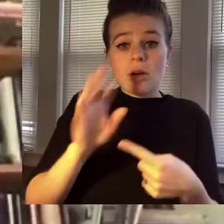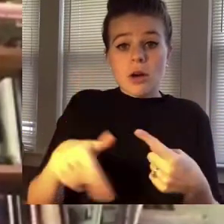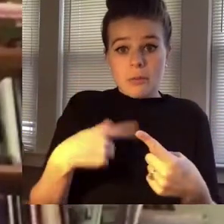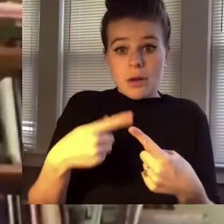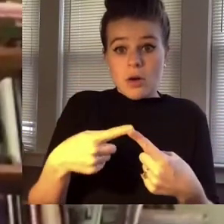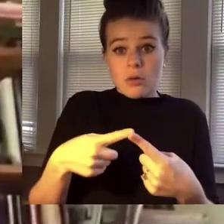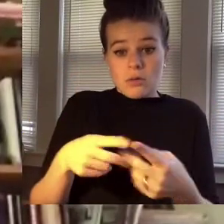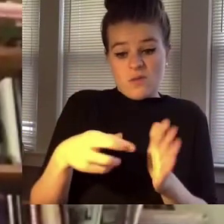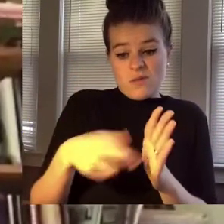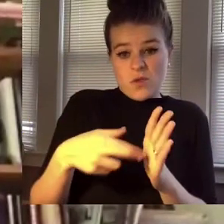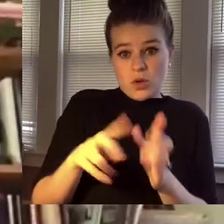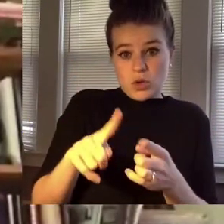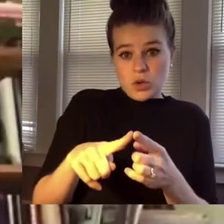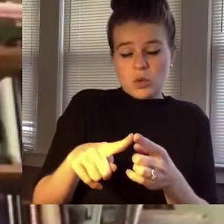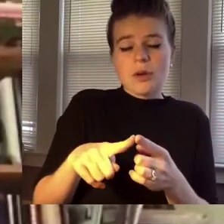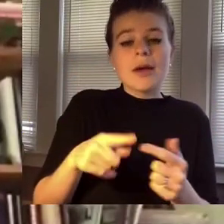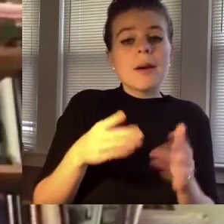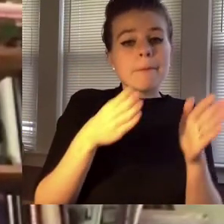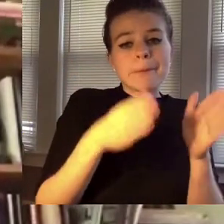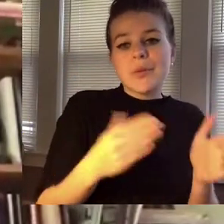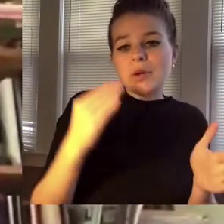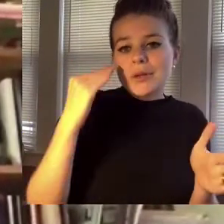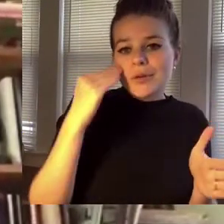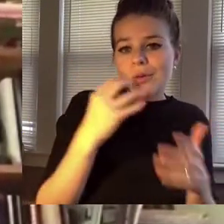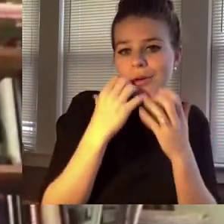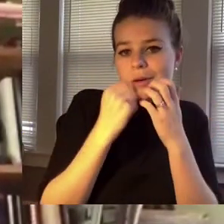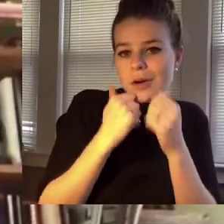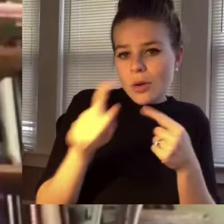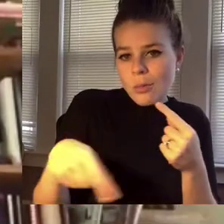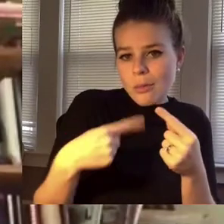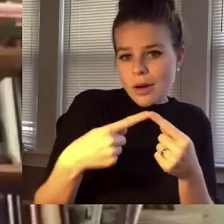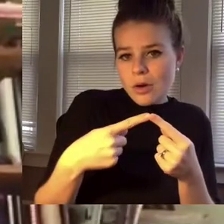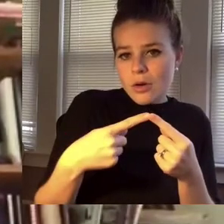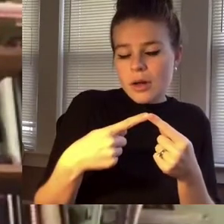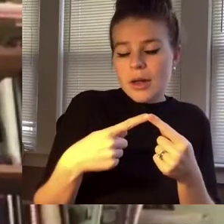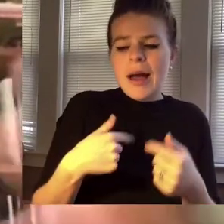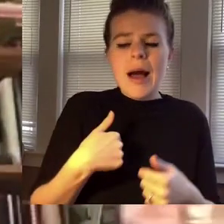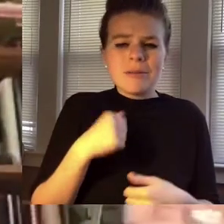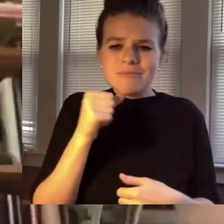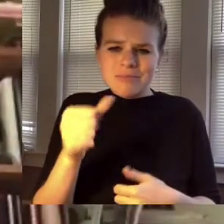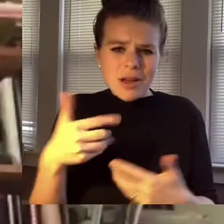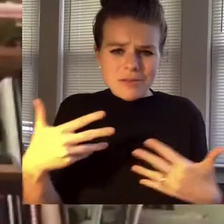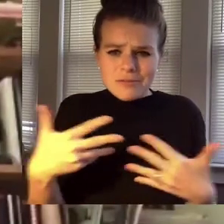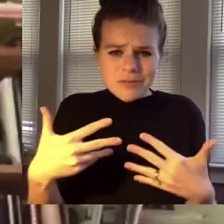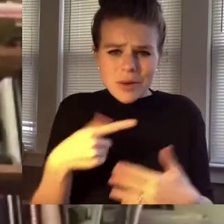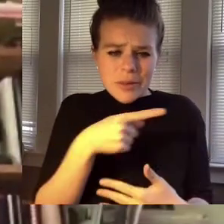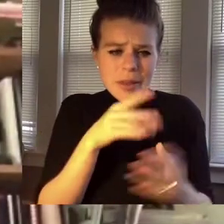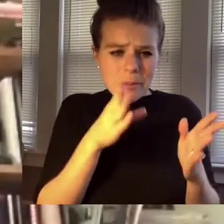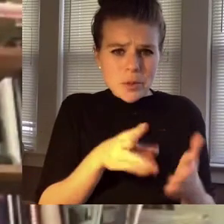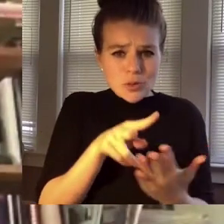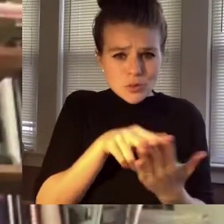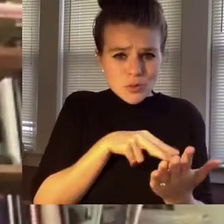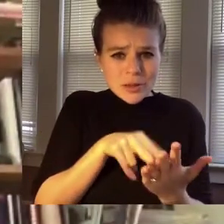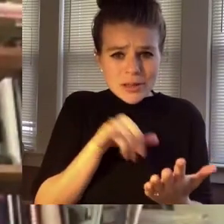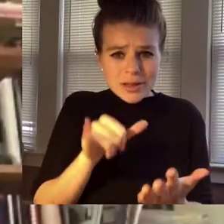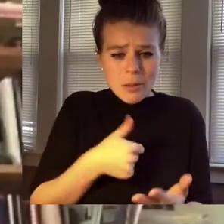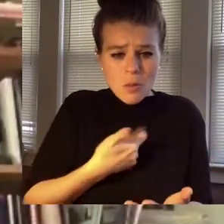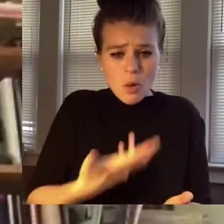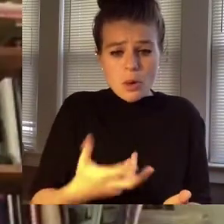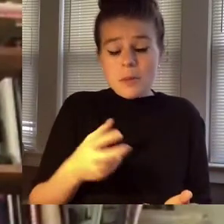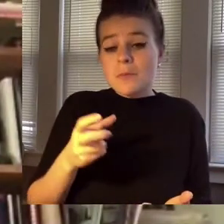about. And while I was not constrained by a fear of this person ever reading this poem, because I really make sure that when I write a